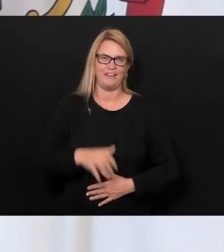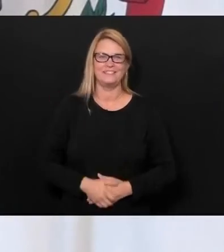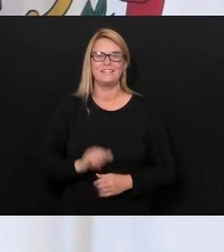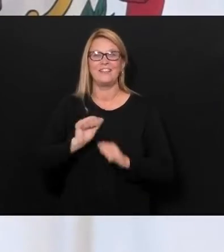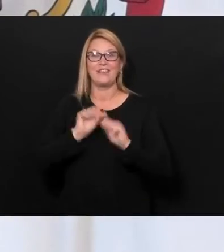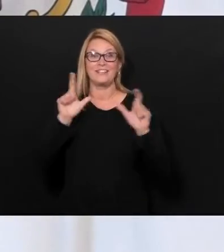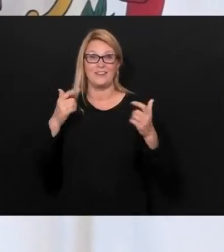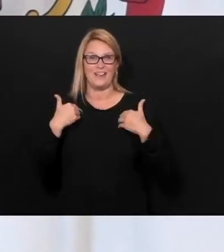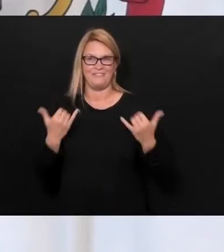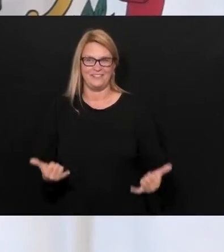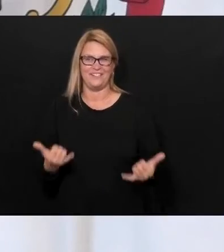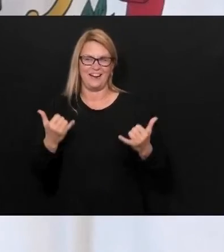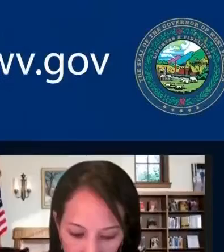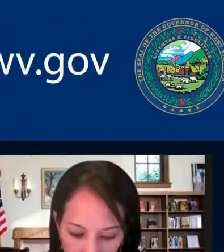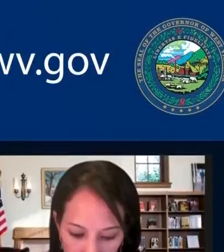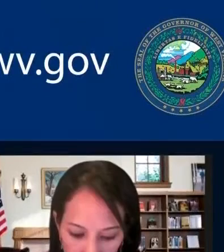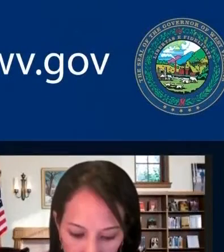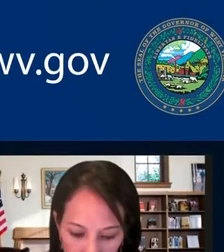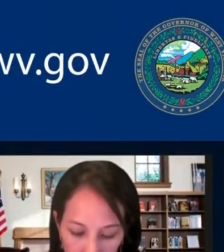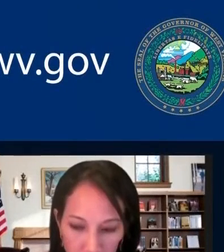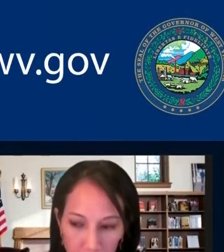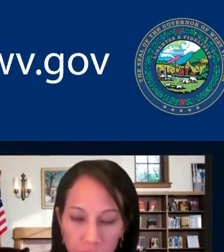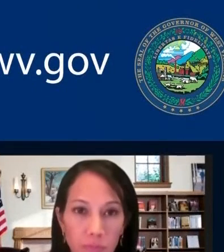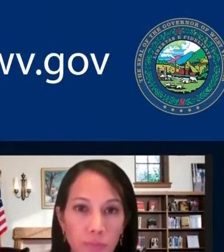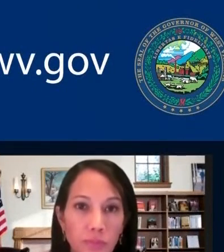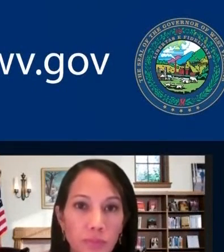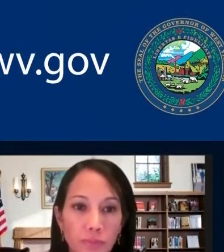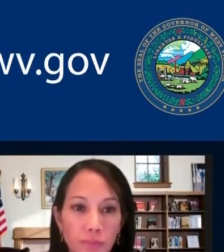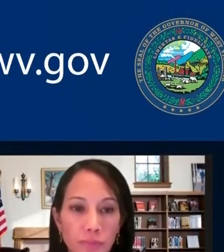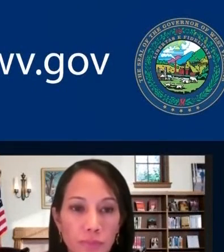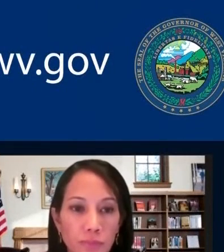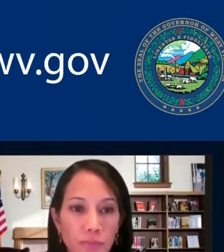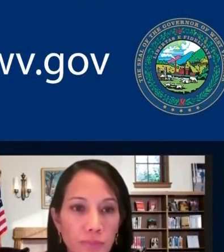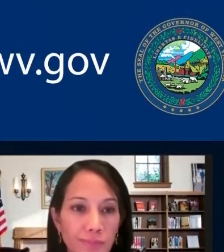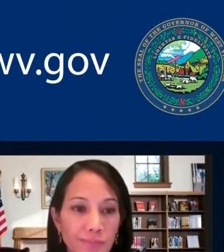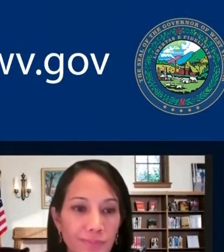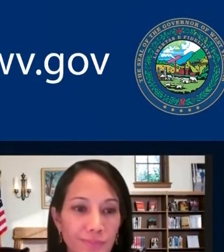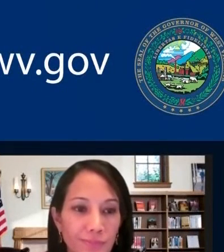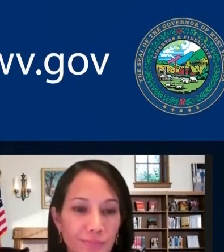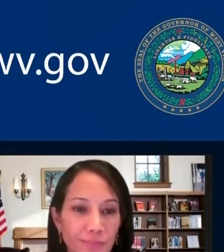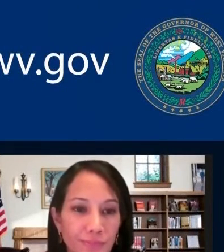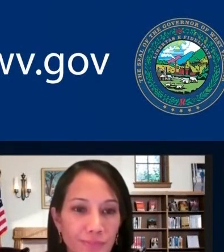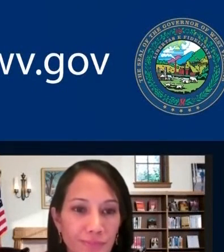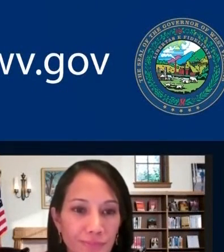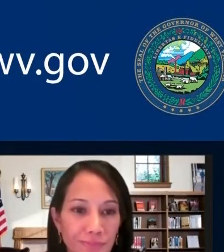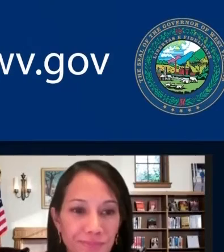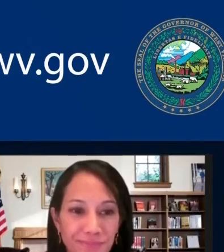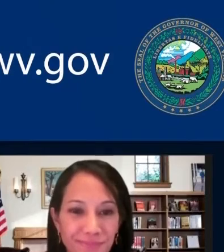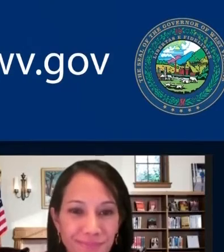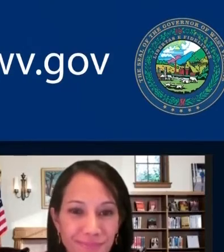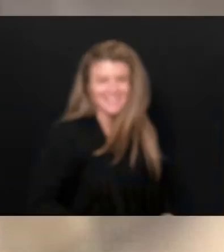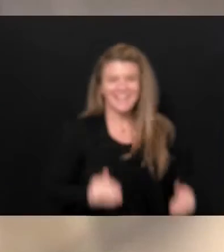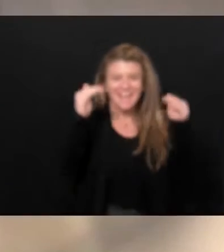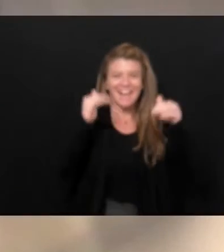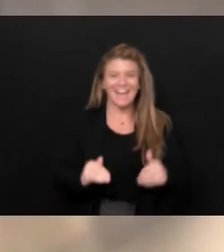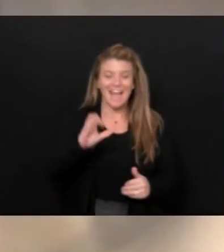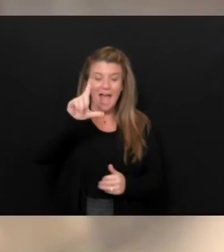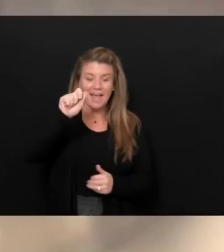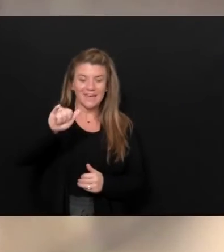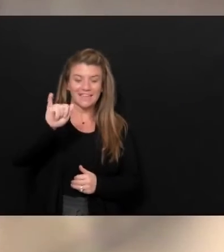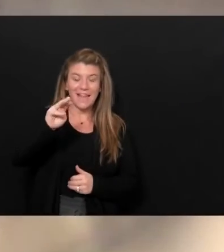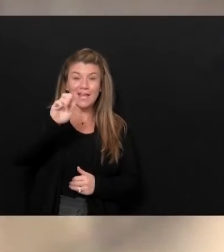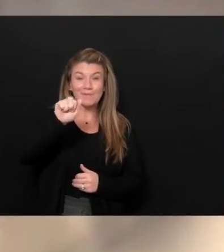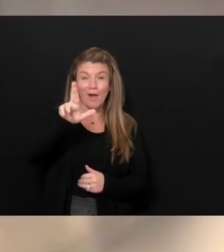got for right now. All right, thank you, Governor. Let's now go to Dr. Clay Marsh, our coronavirus czar. Well, good